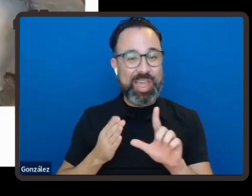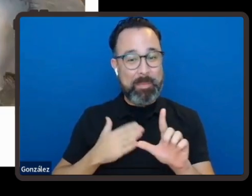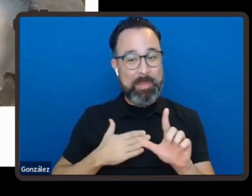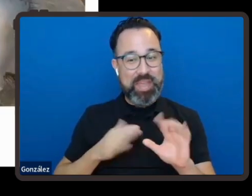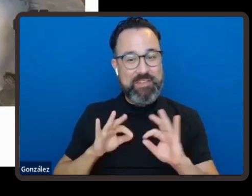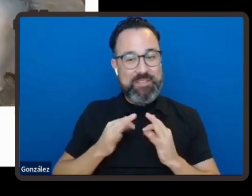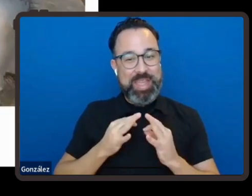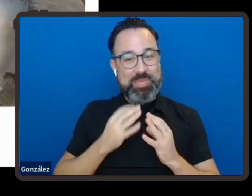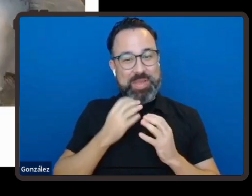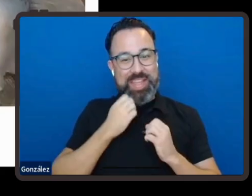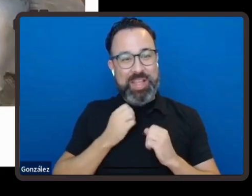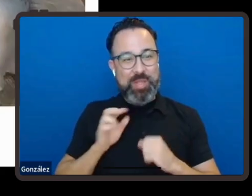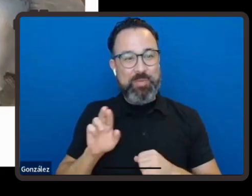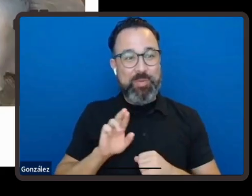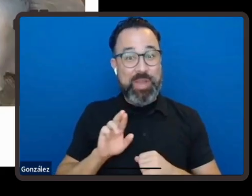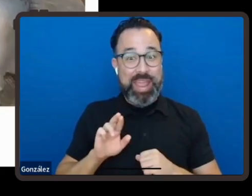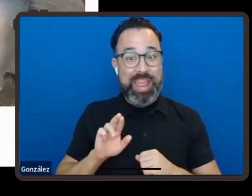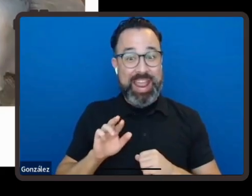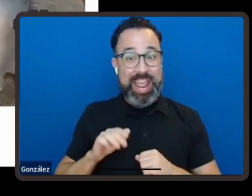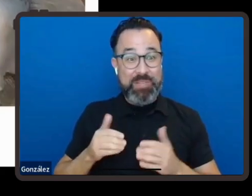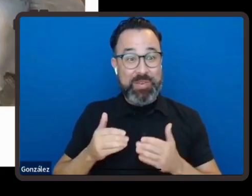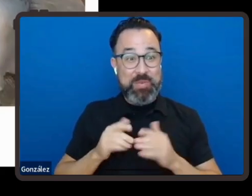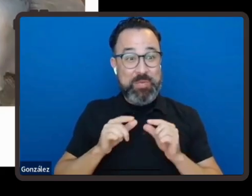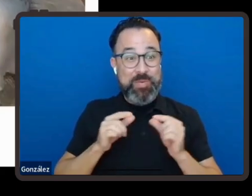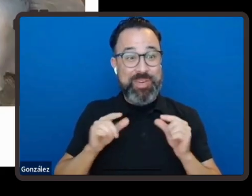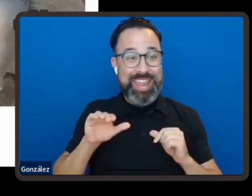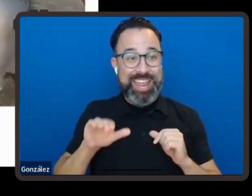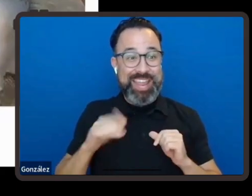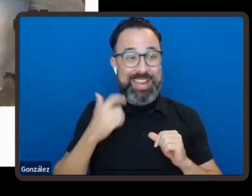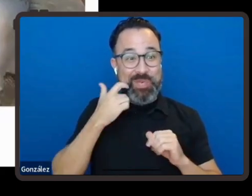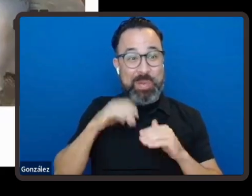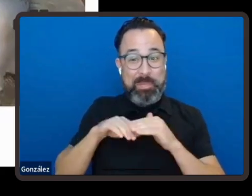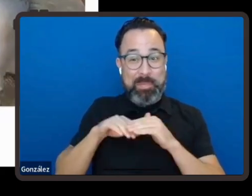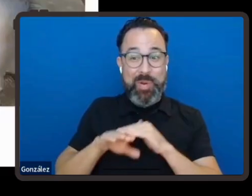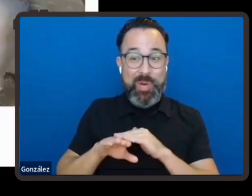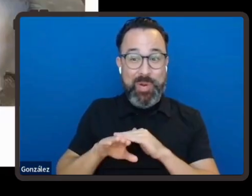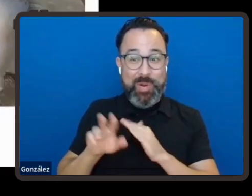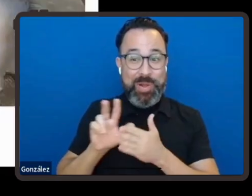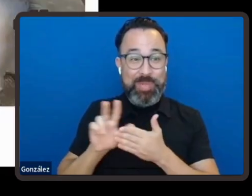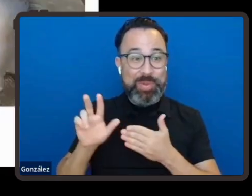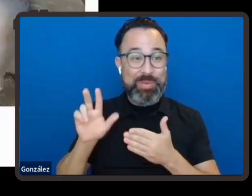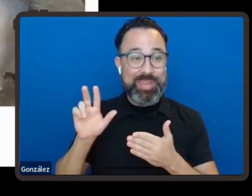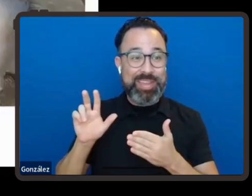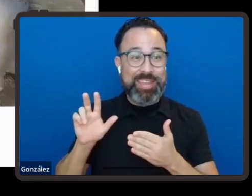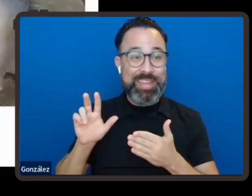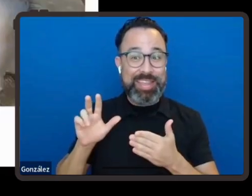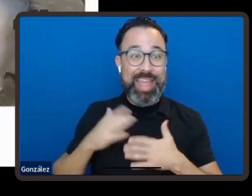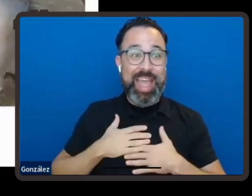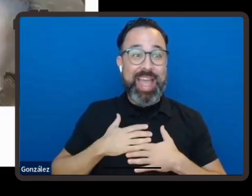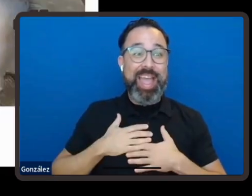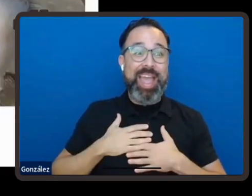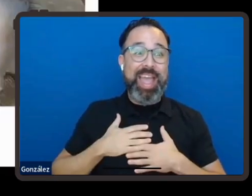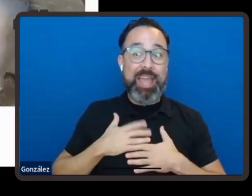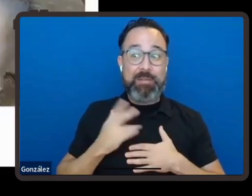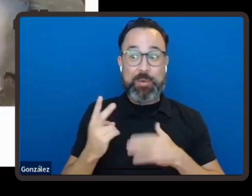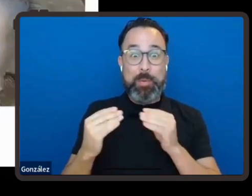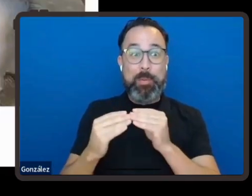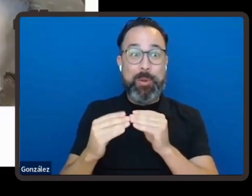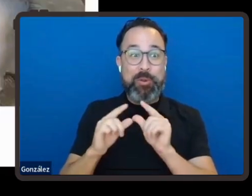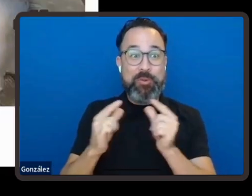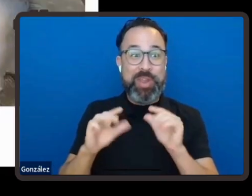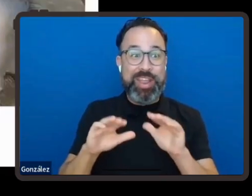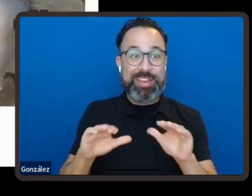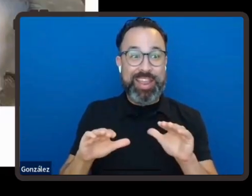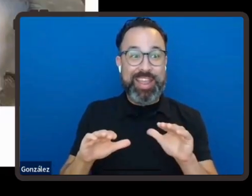have a new little grandchild who just got born 3 weeks ago. And I have 2 more on the way. So the 2